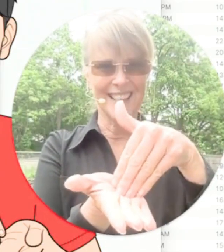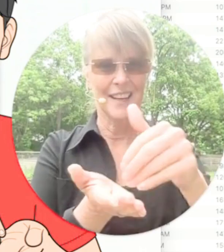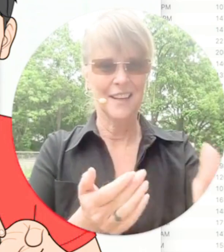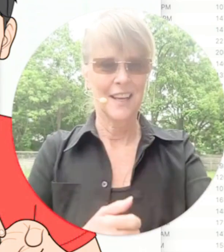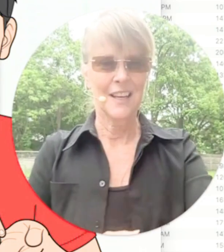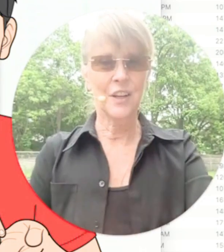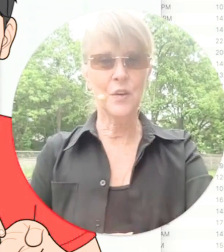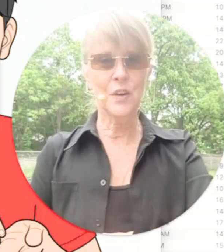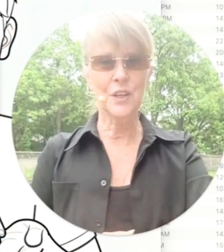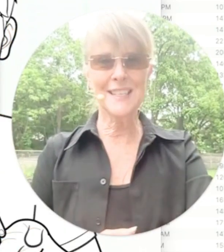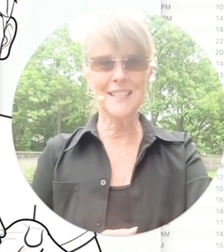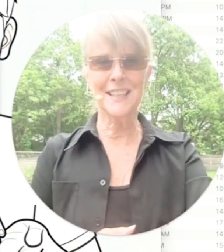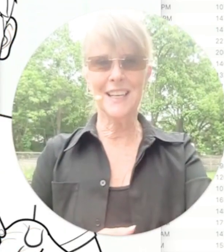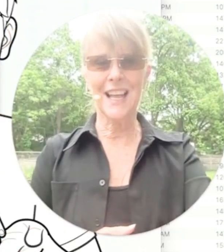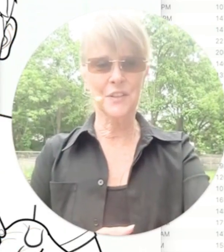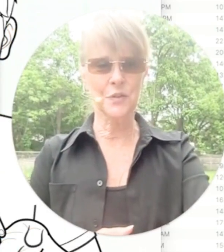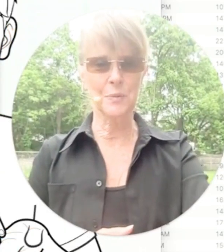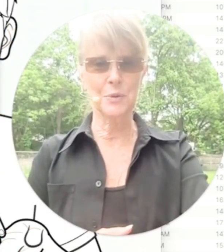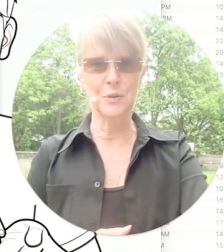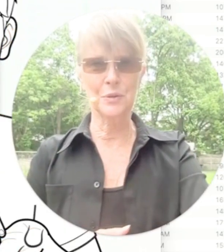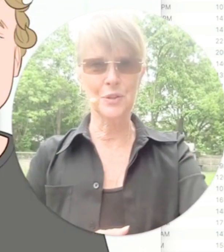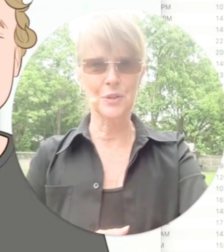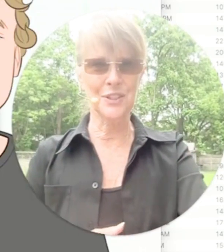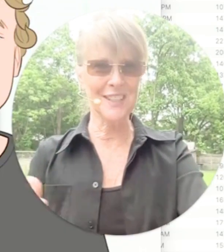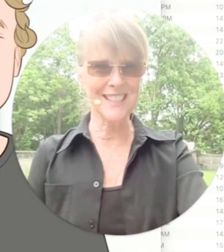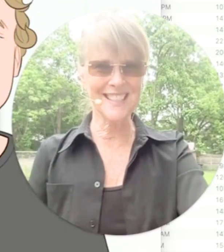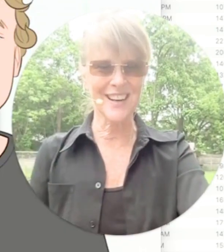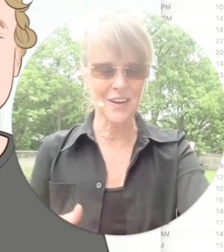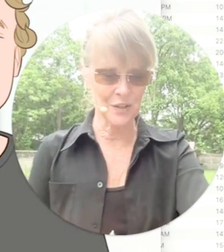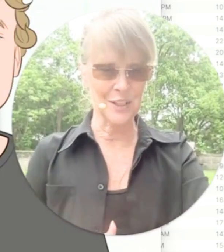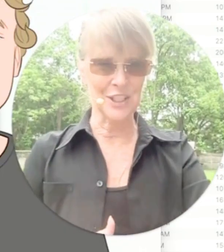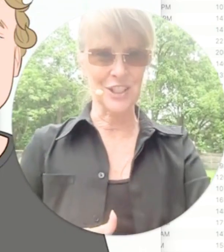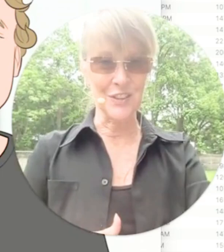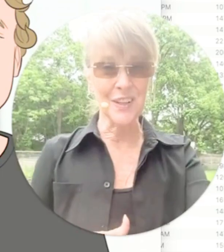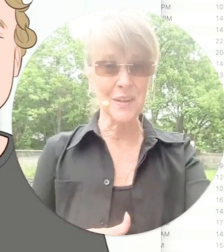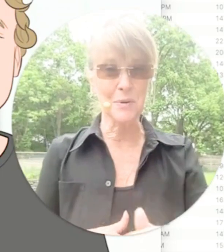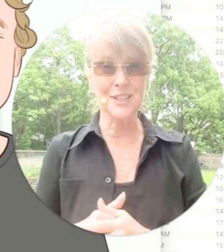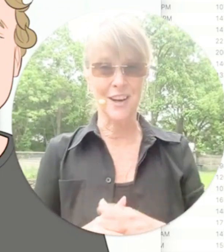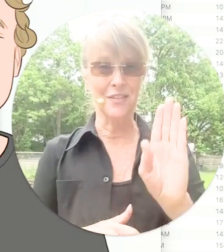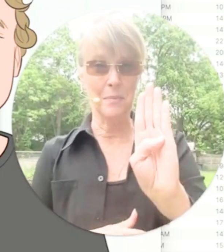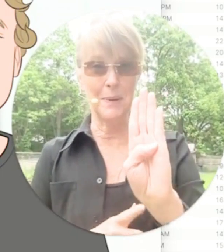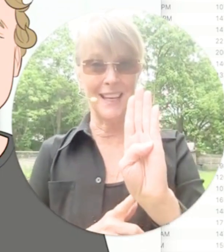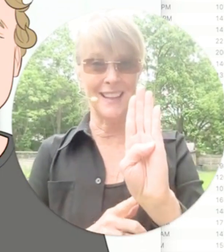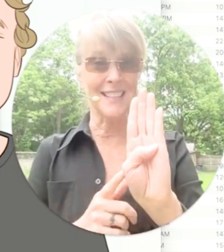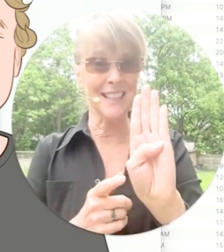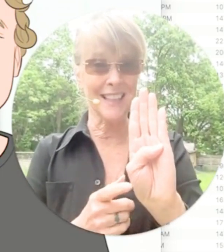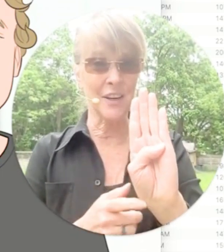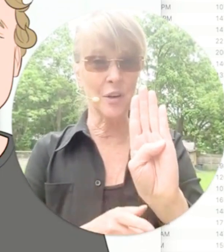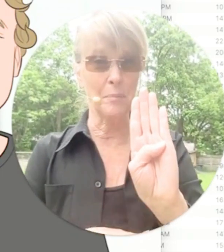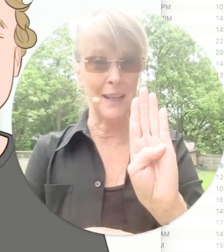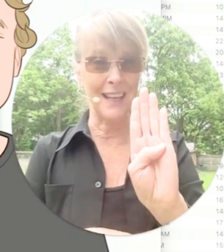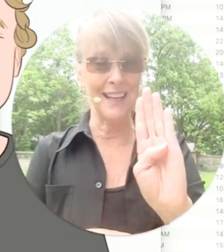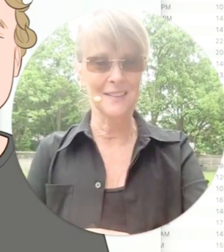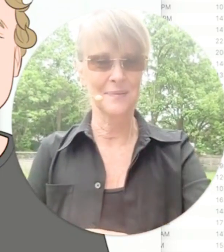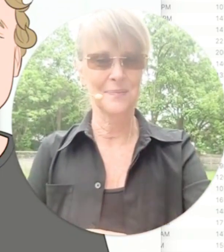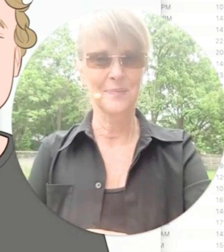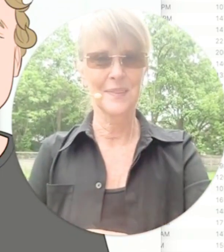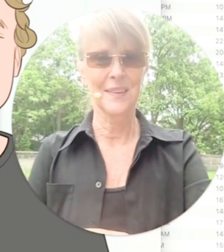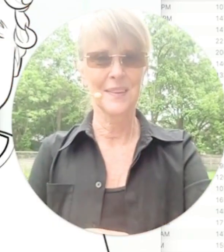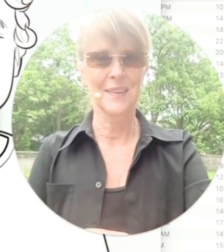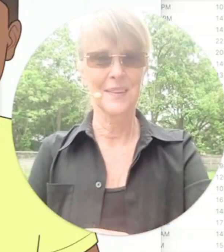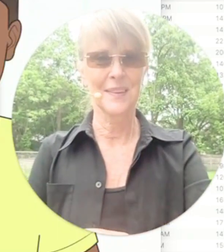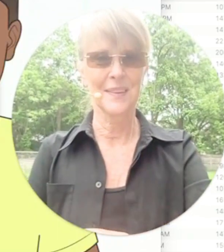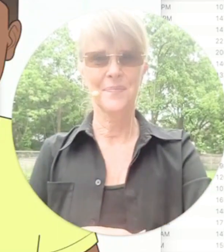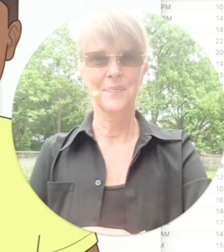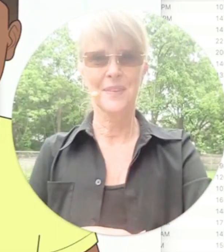Again. Now you can use these in the classroom to show the students, or you can just learn them yourself. B, that's the letter B.